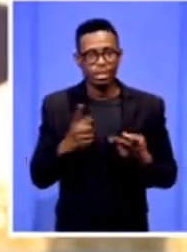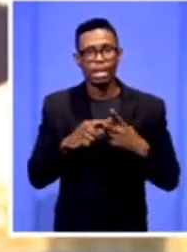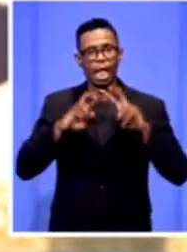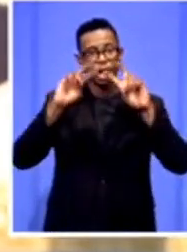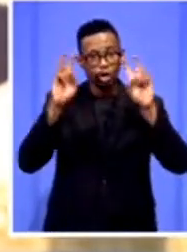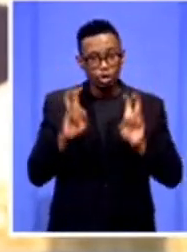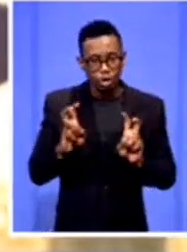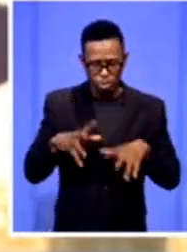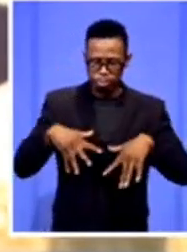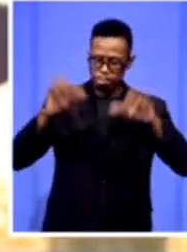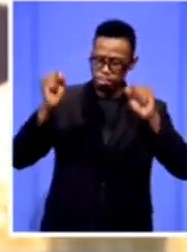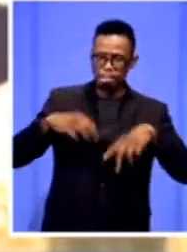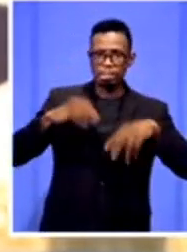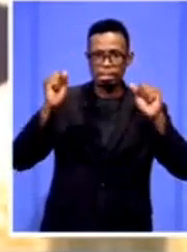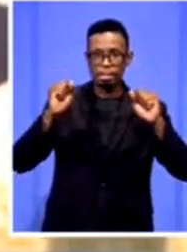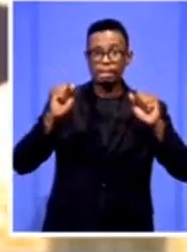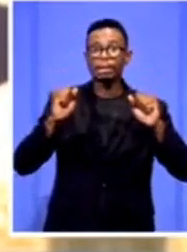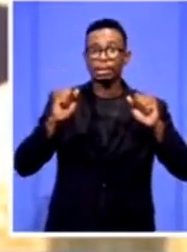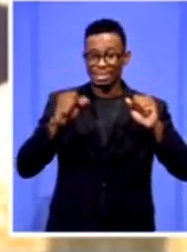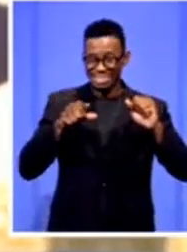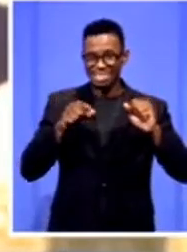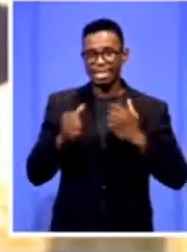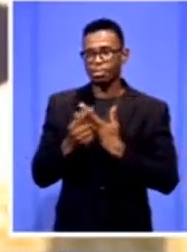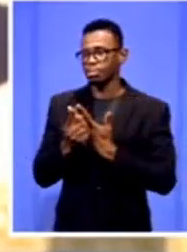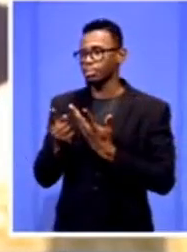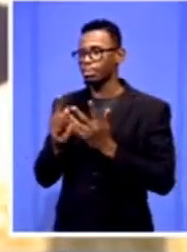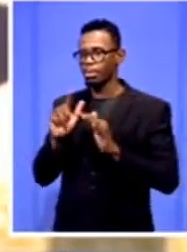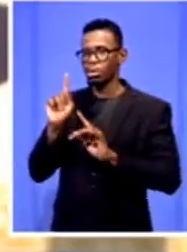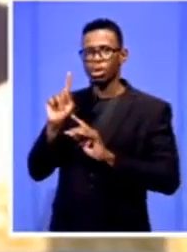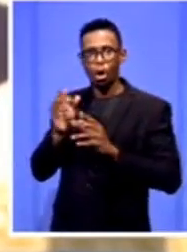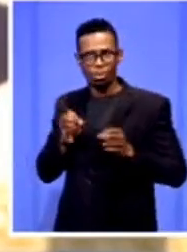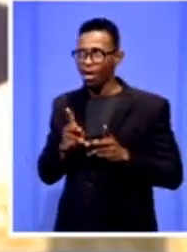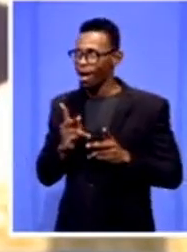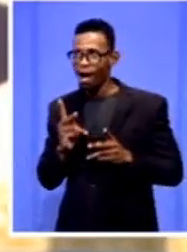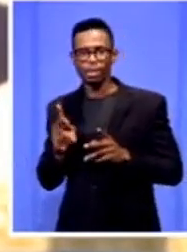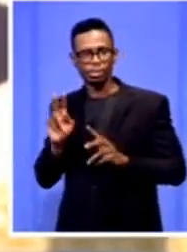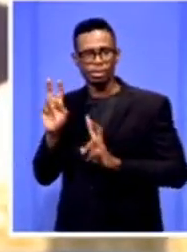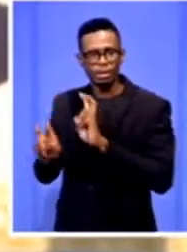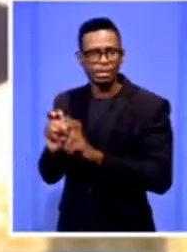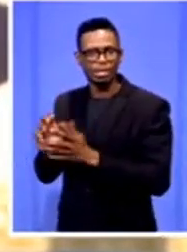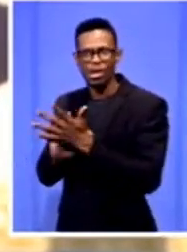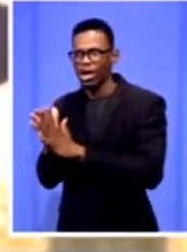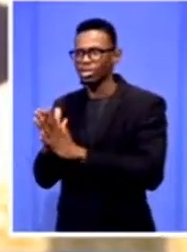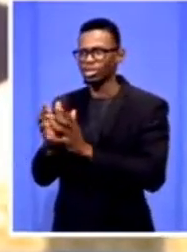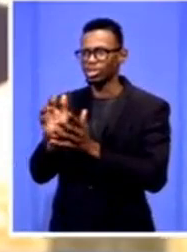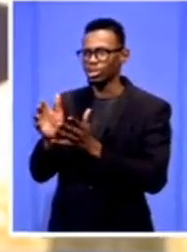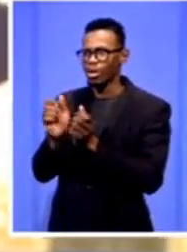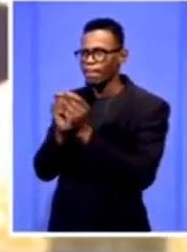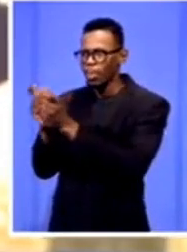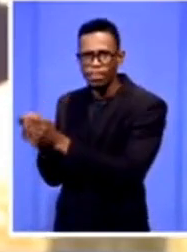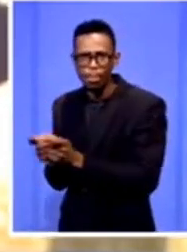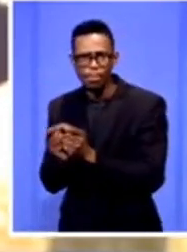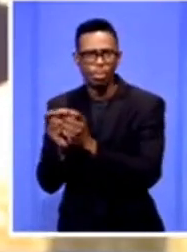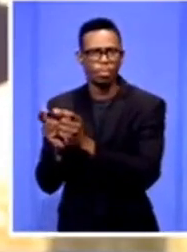are destroyed. We will therefore work with relevant authorities to address these issues. Oh,